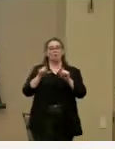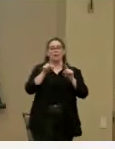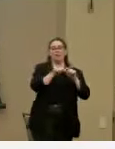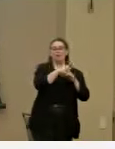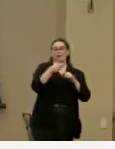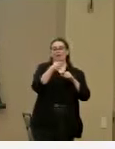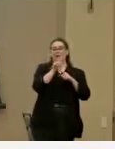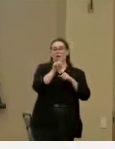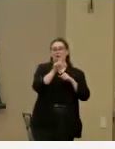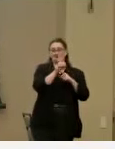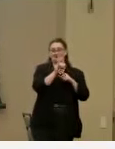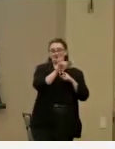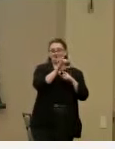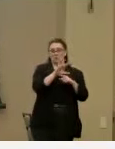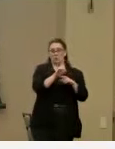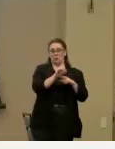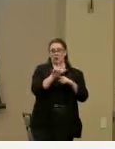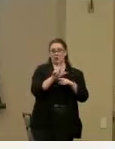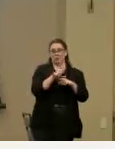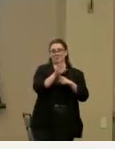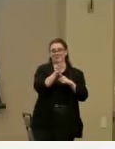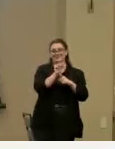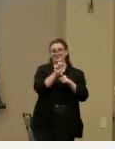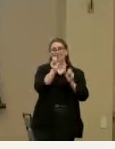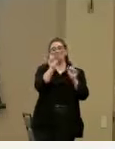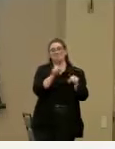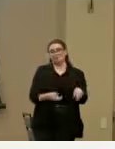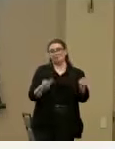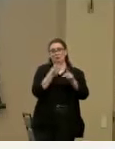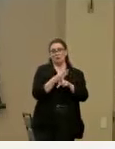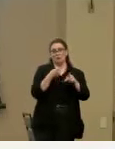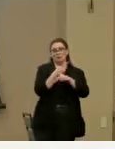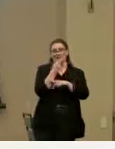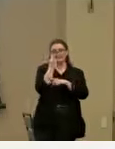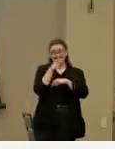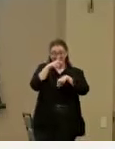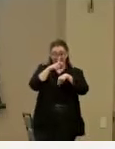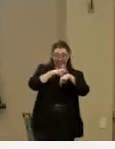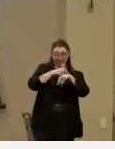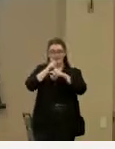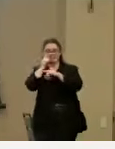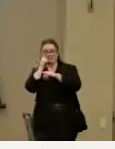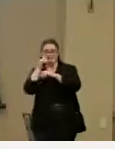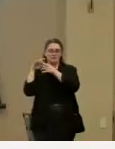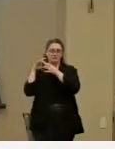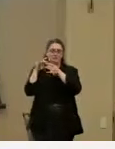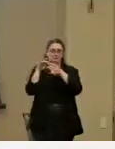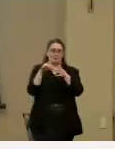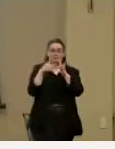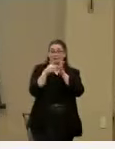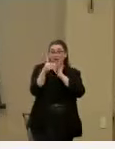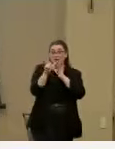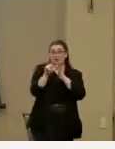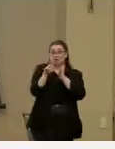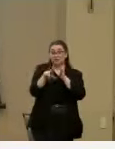loss. And I always tell my patients, time is skin. The medications that lupus patients are often